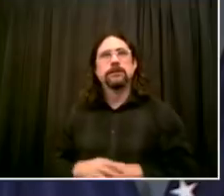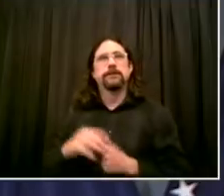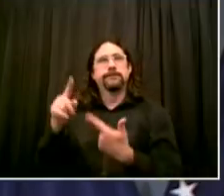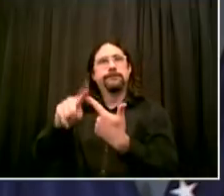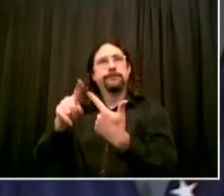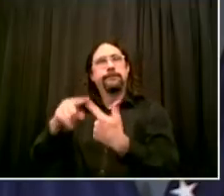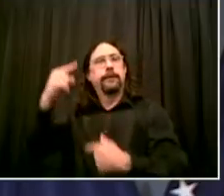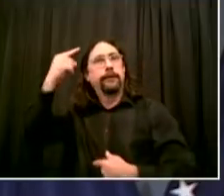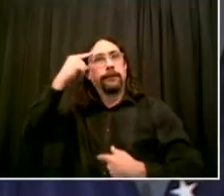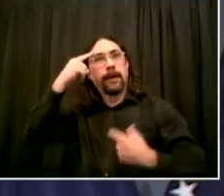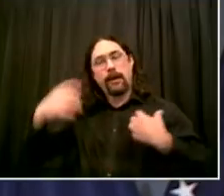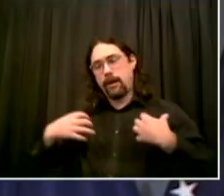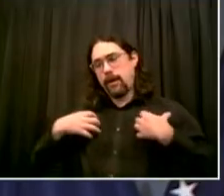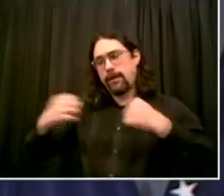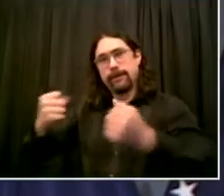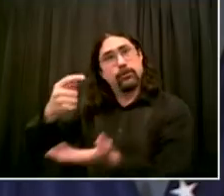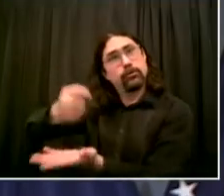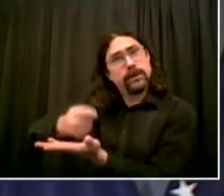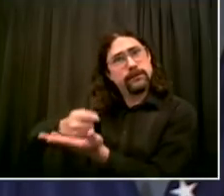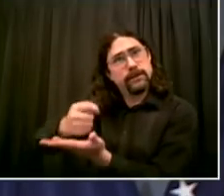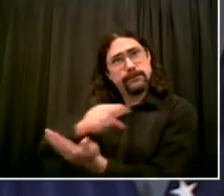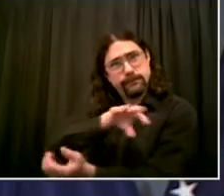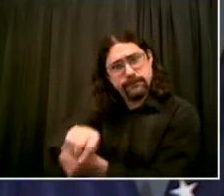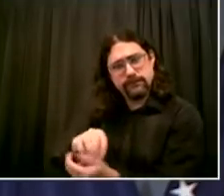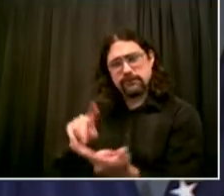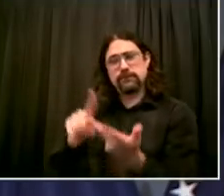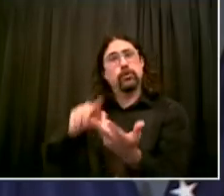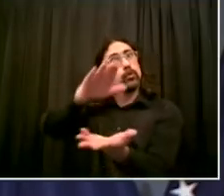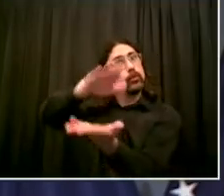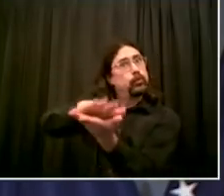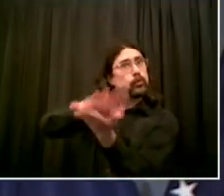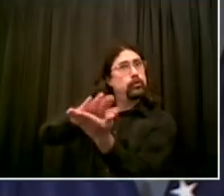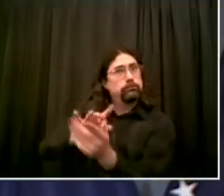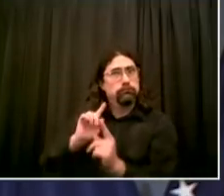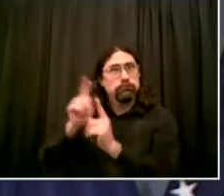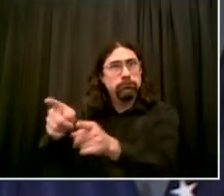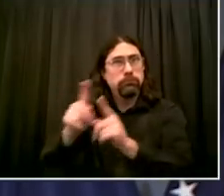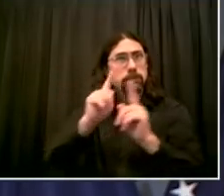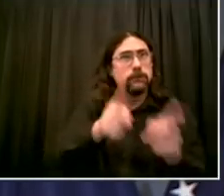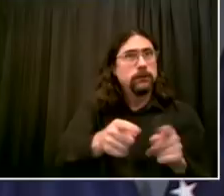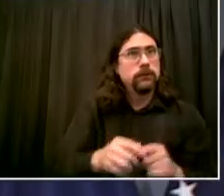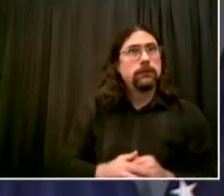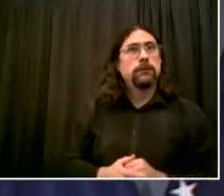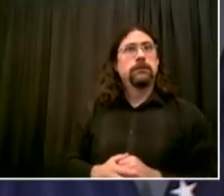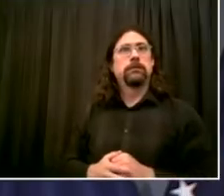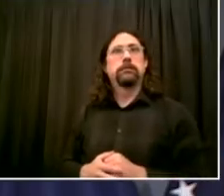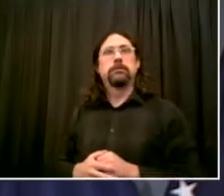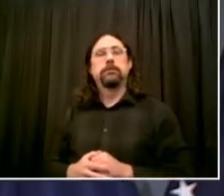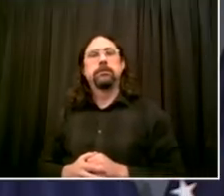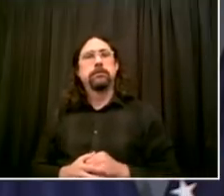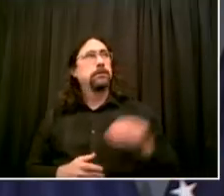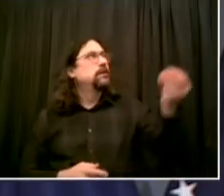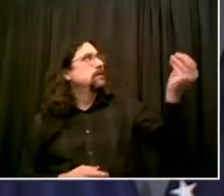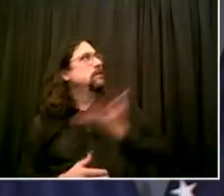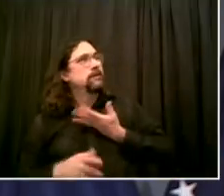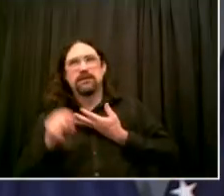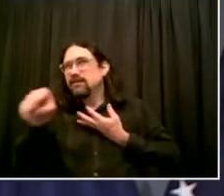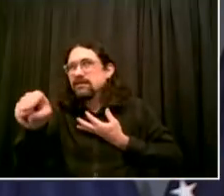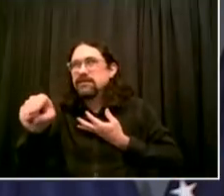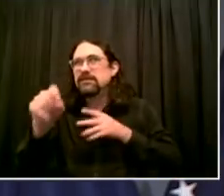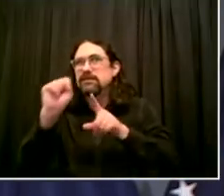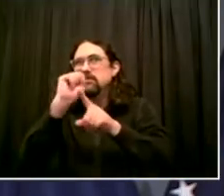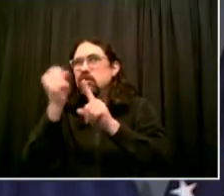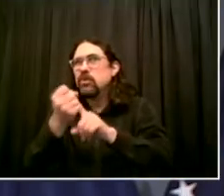for someone to be shot or to shoot someone. And we help people turn their lives around. And I remember just a